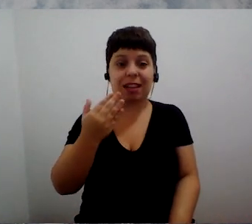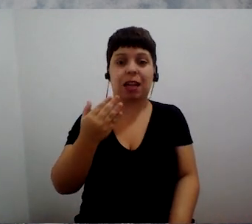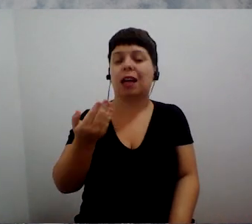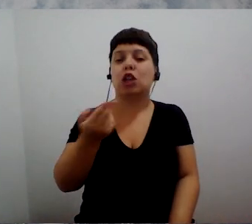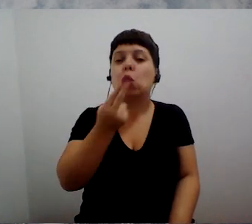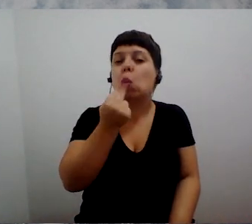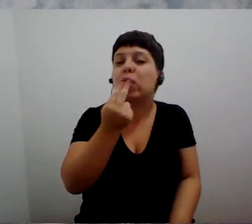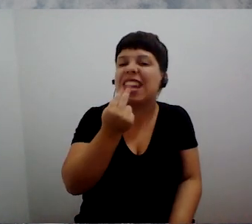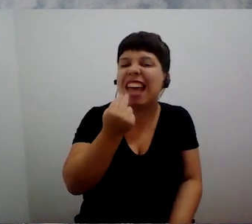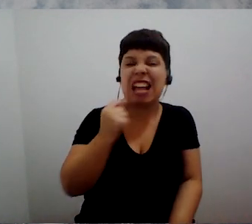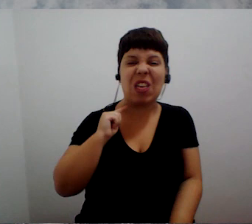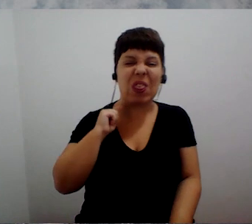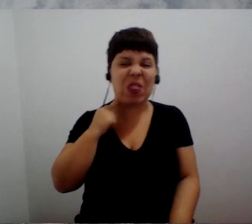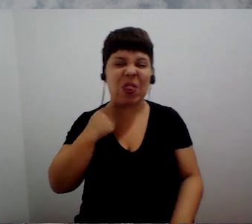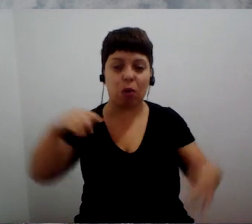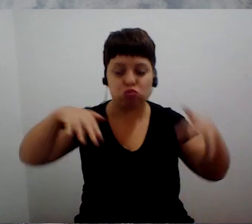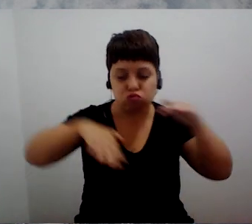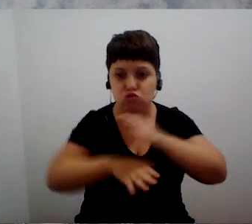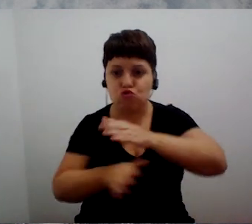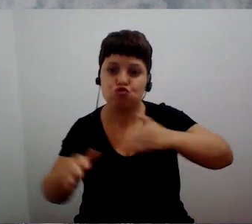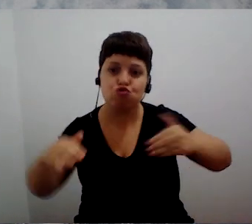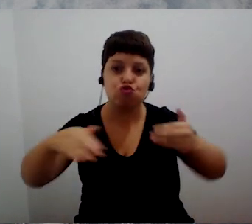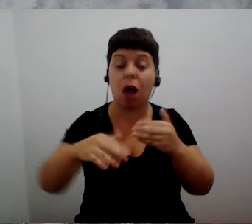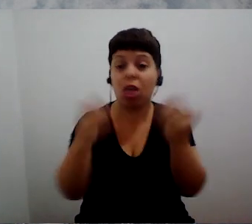and toxins going into the ocean